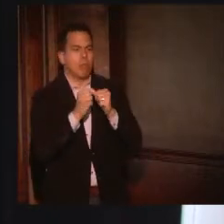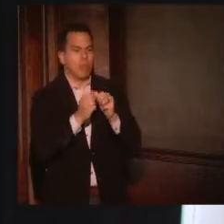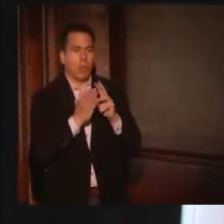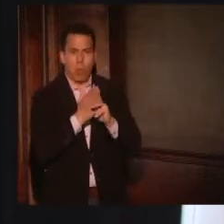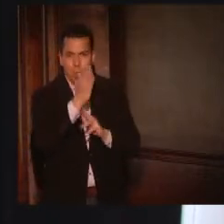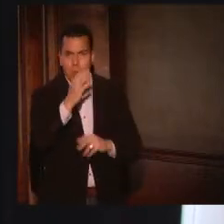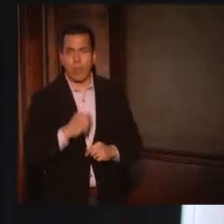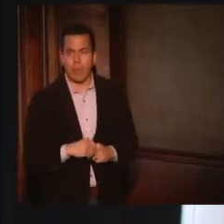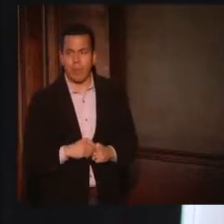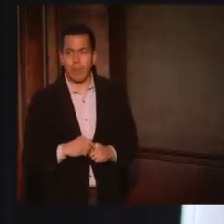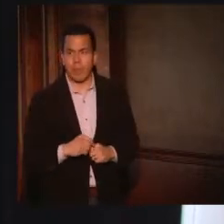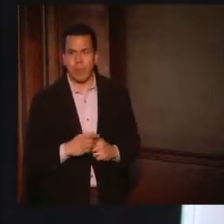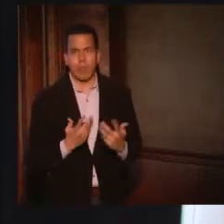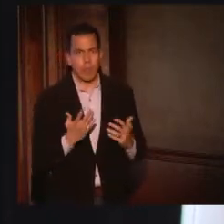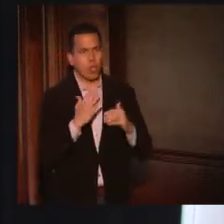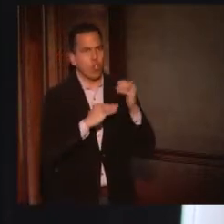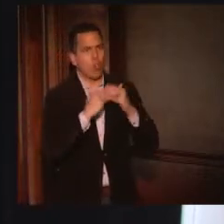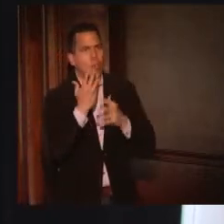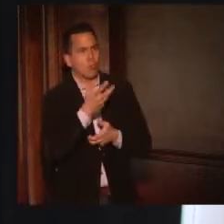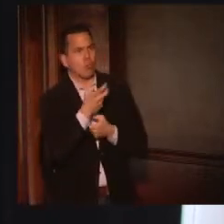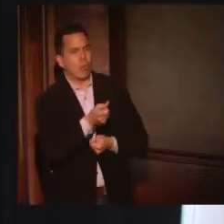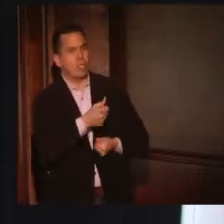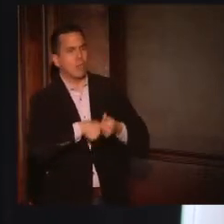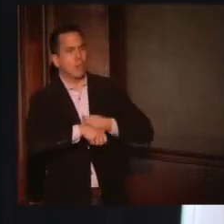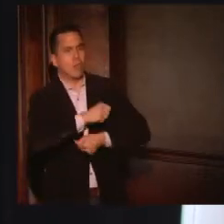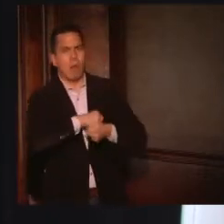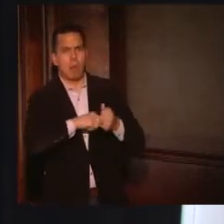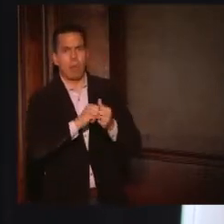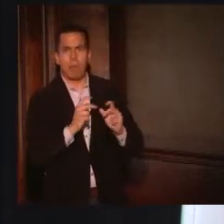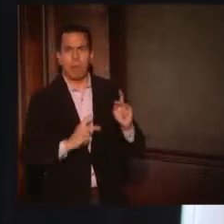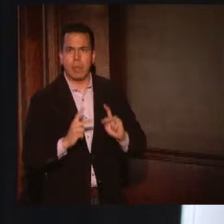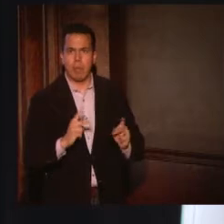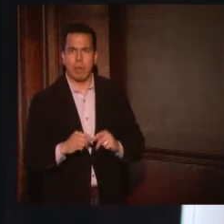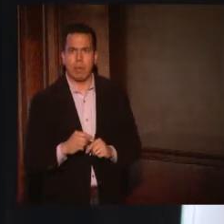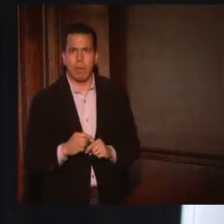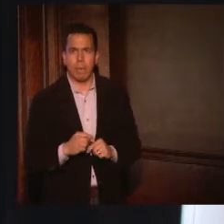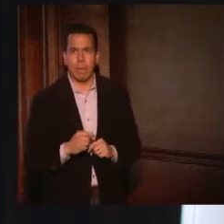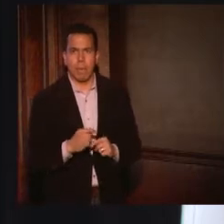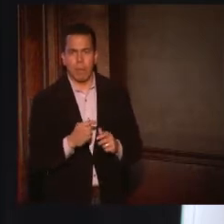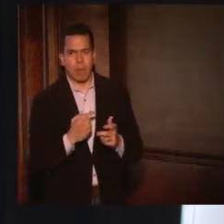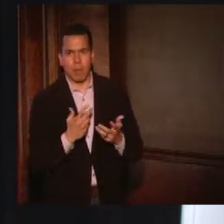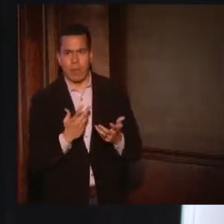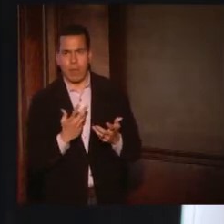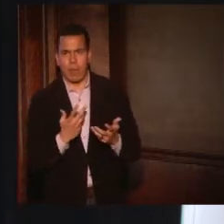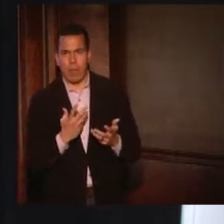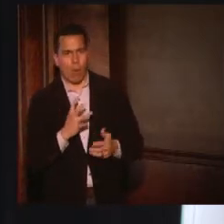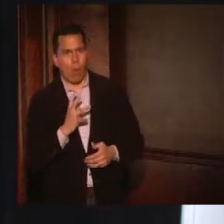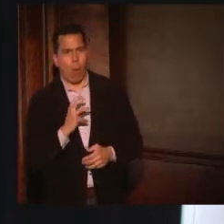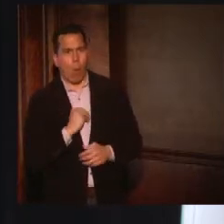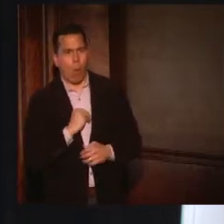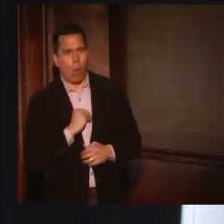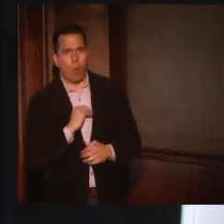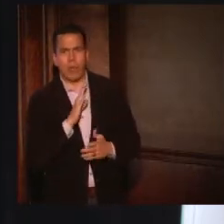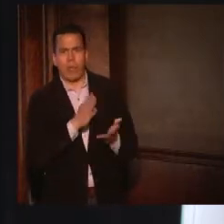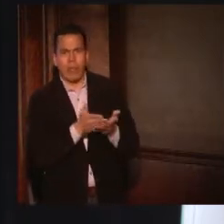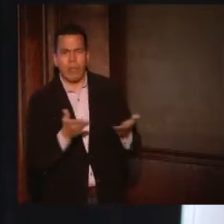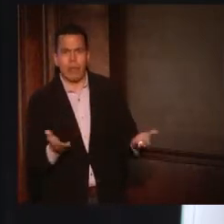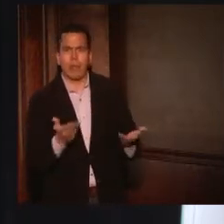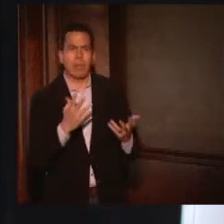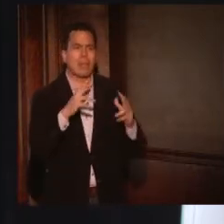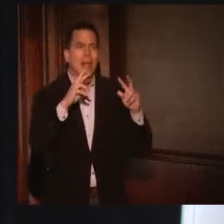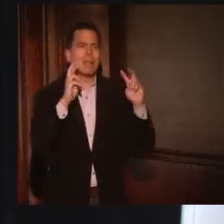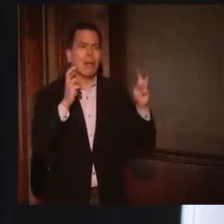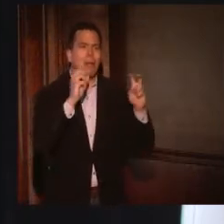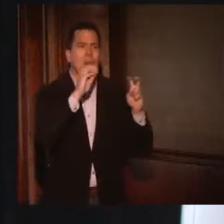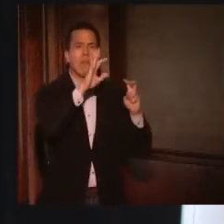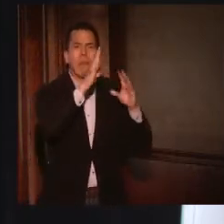building a trust with the individuals and a resilience for what they owned, which at mm-hmm. times is title of their properties, is information